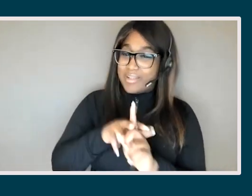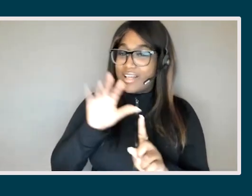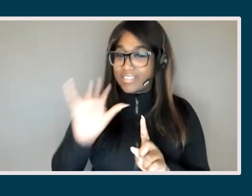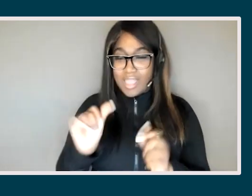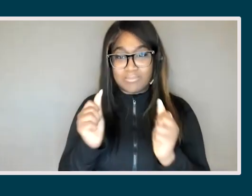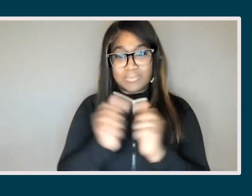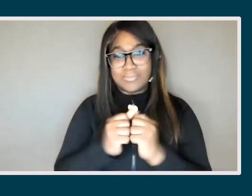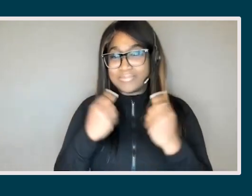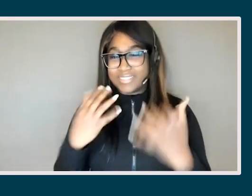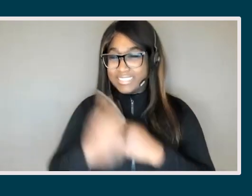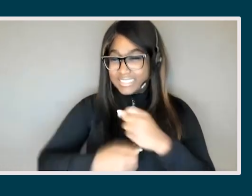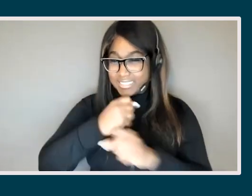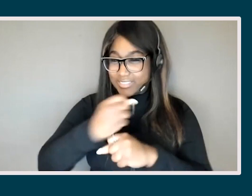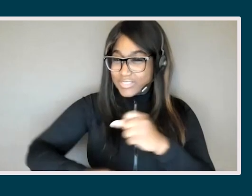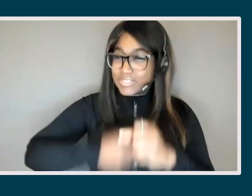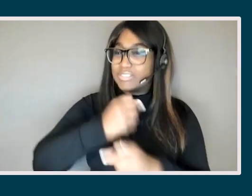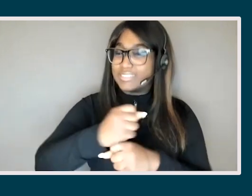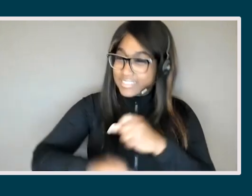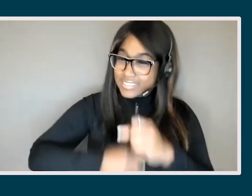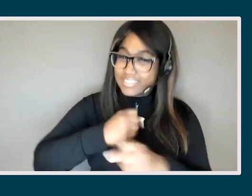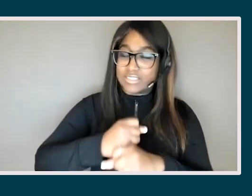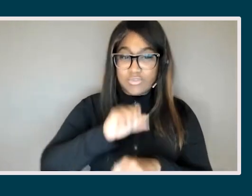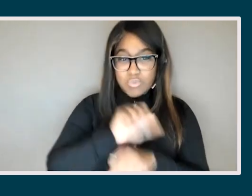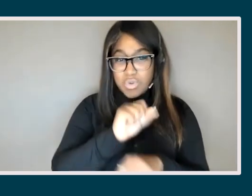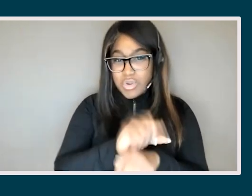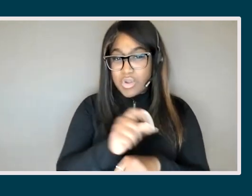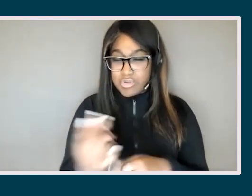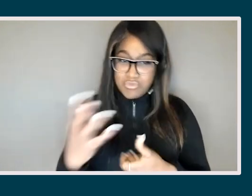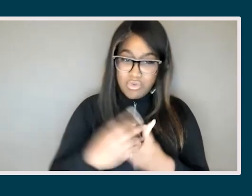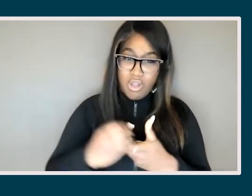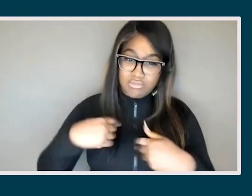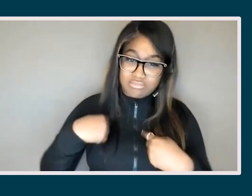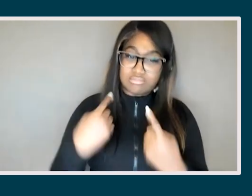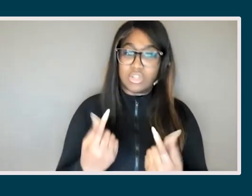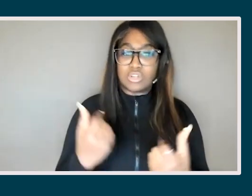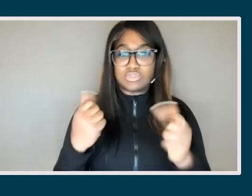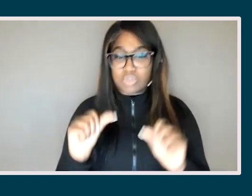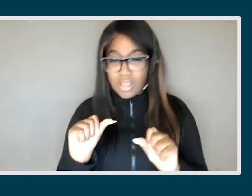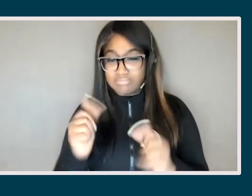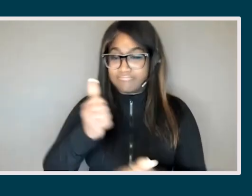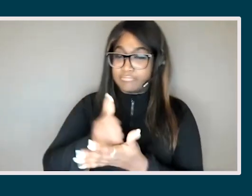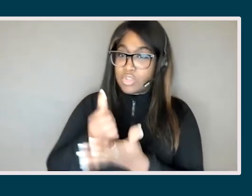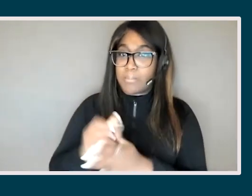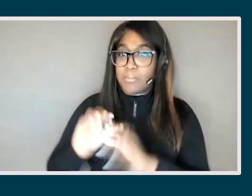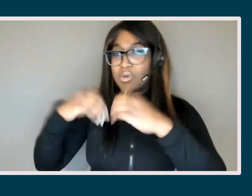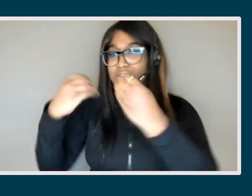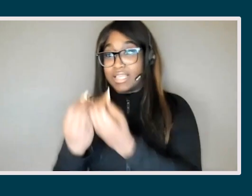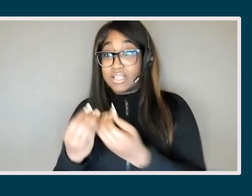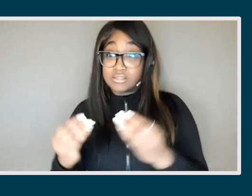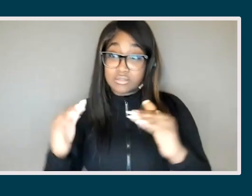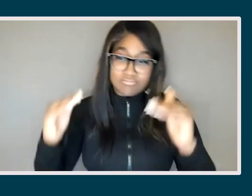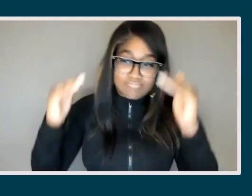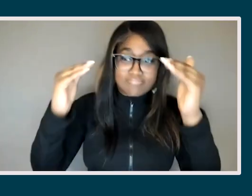been involved in trying to move organizations forward in their care of humans and in their